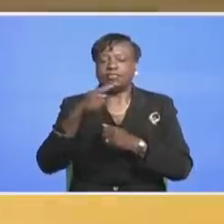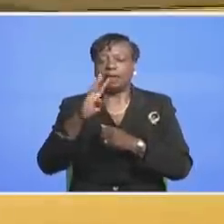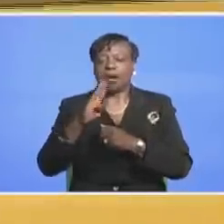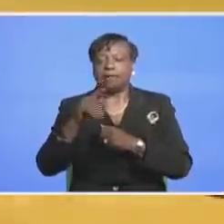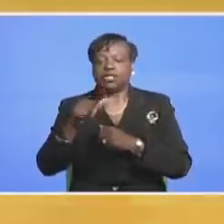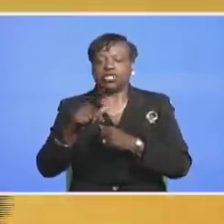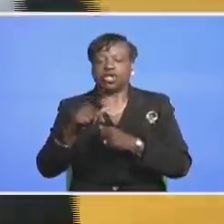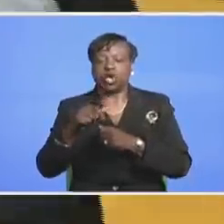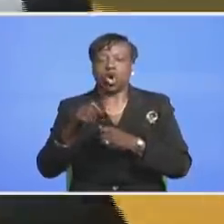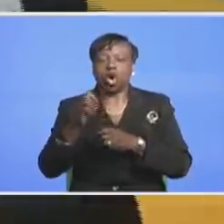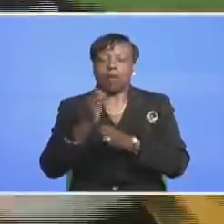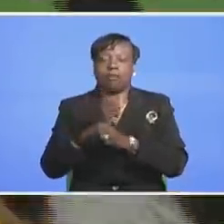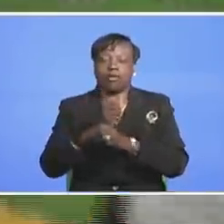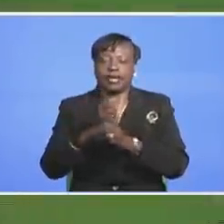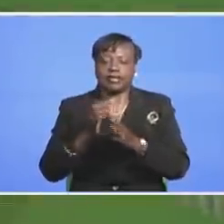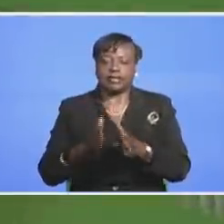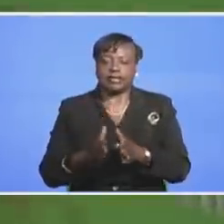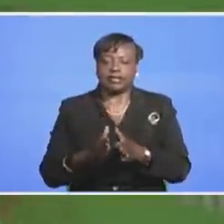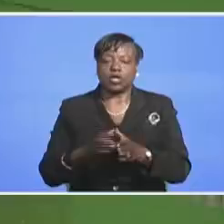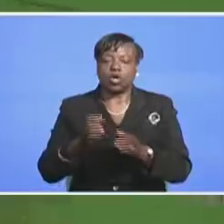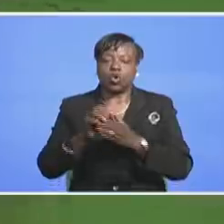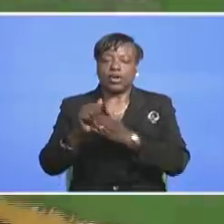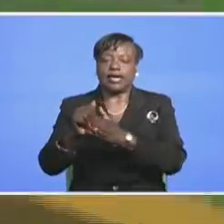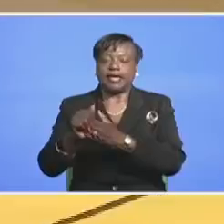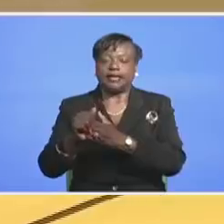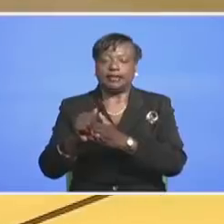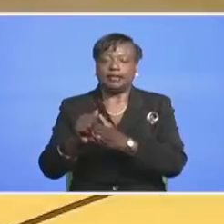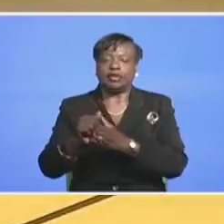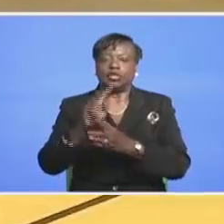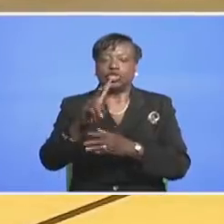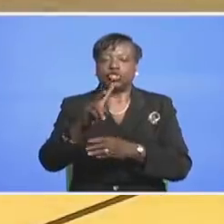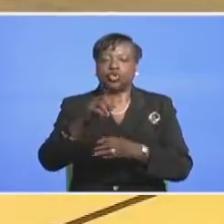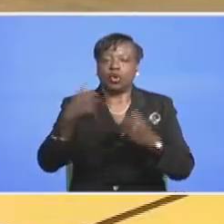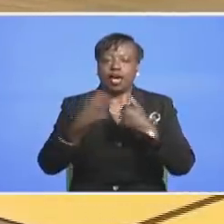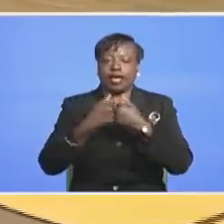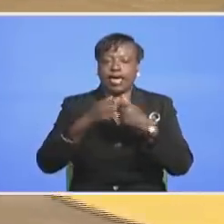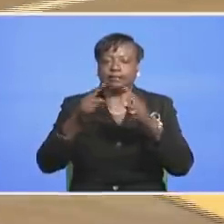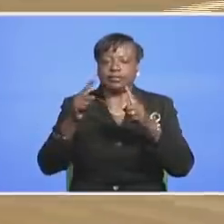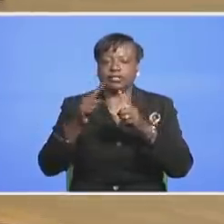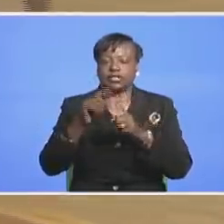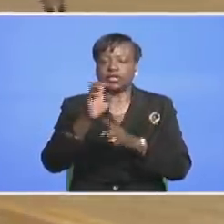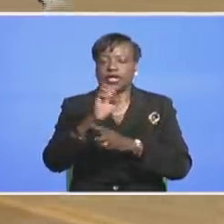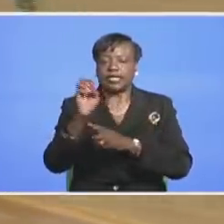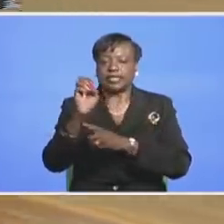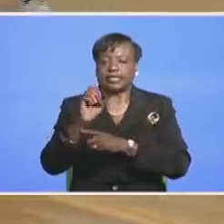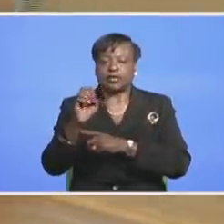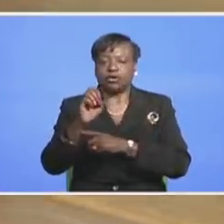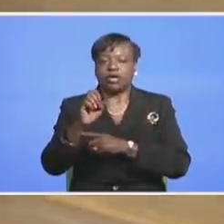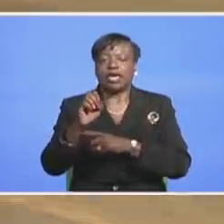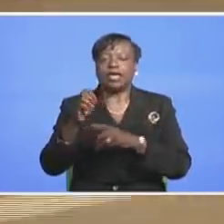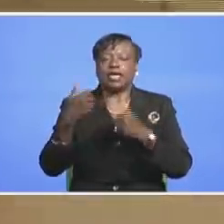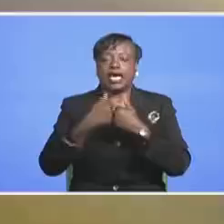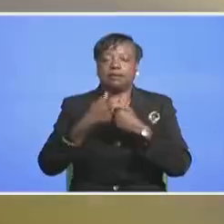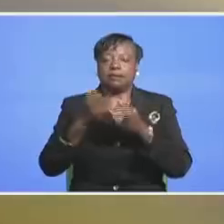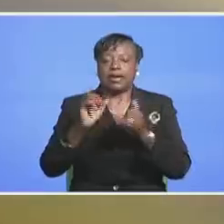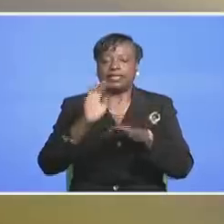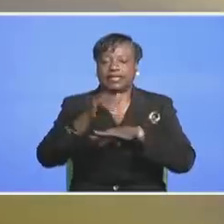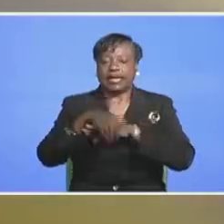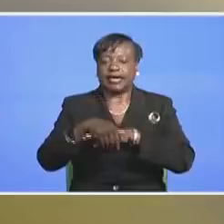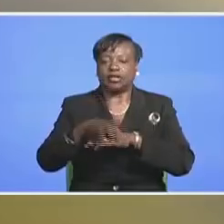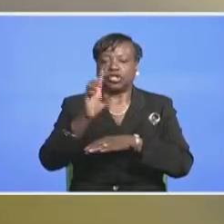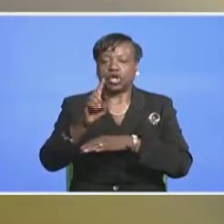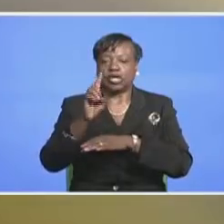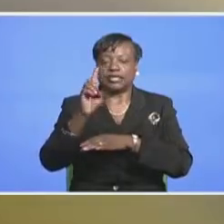Operators, who leads the series 2-0. Game 3 will be played tonight at the Donald Davis Gym. The women's